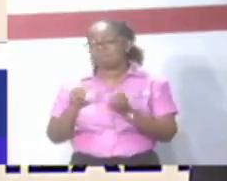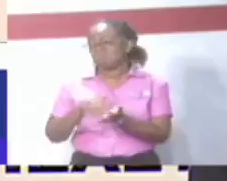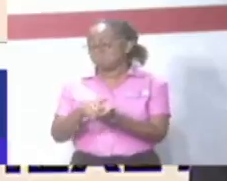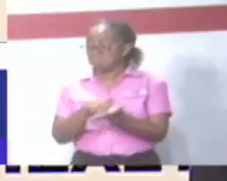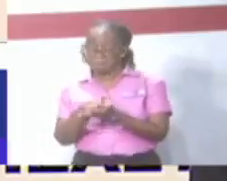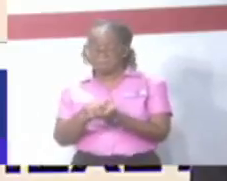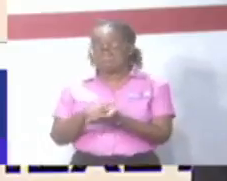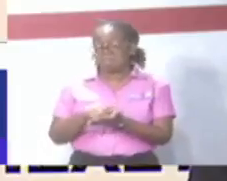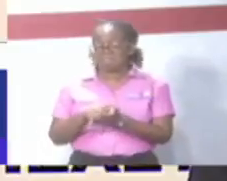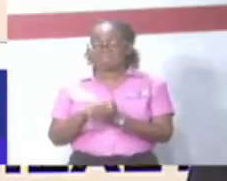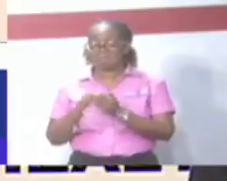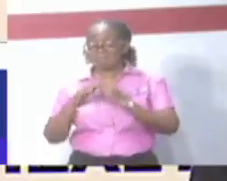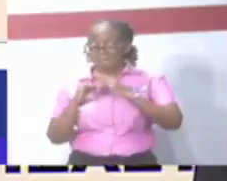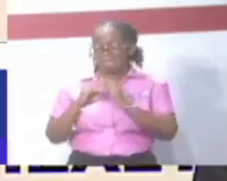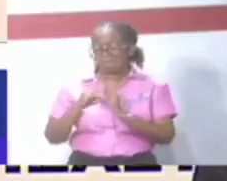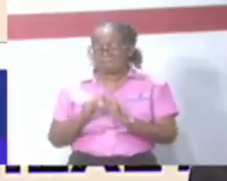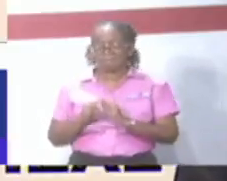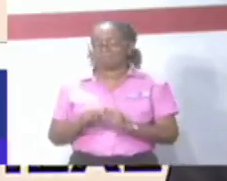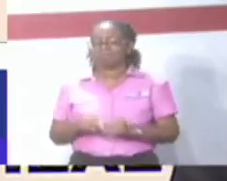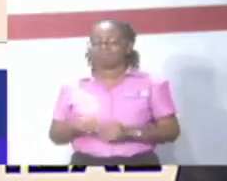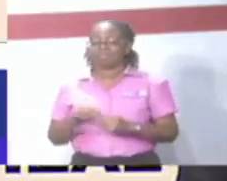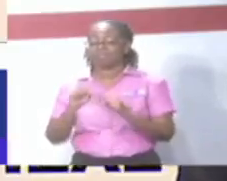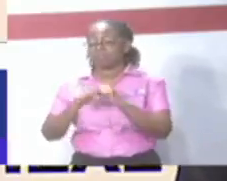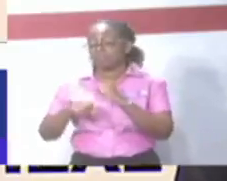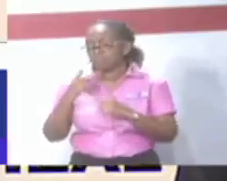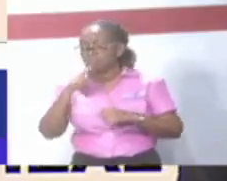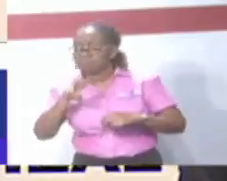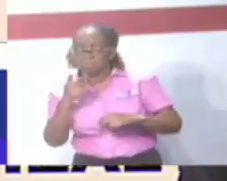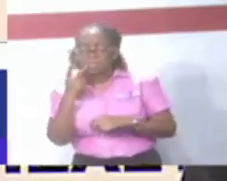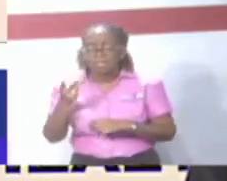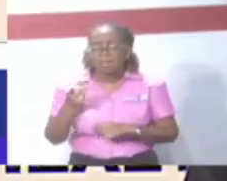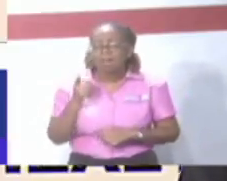is able to see that and tries to take advantage of that. And next thing too,